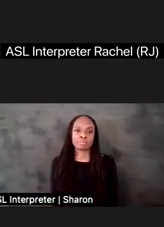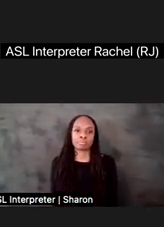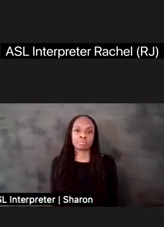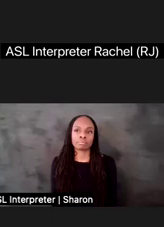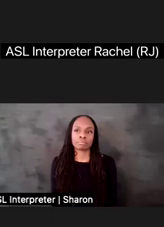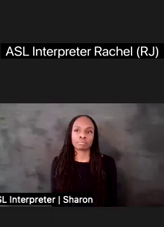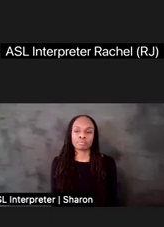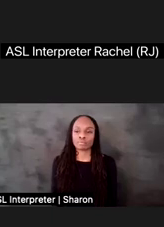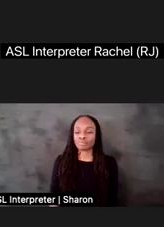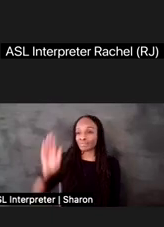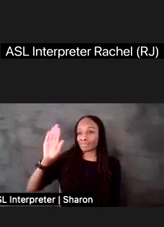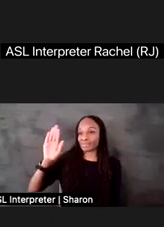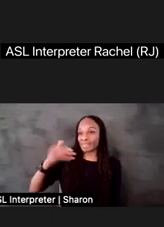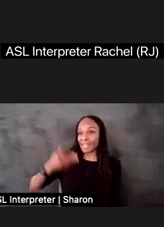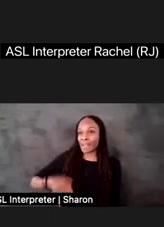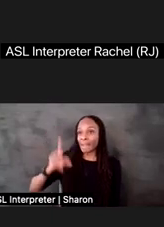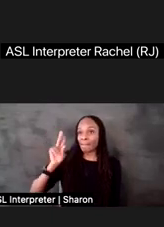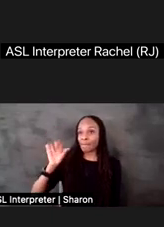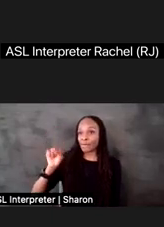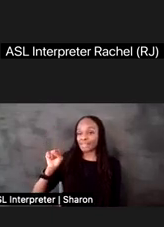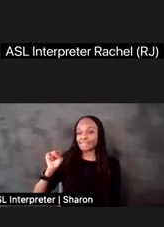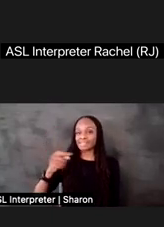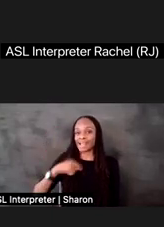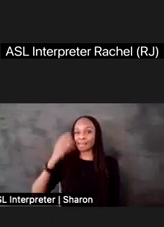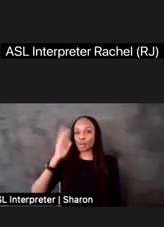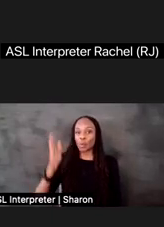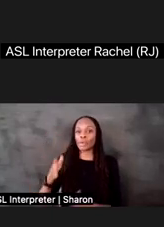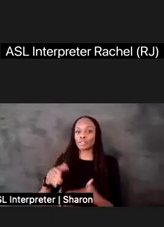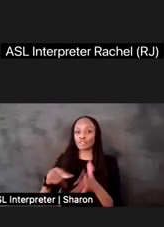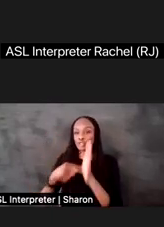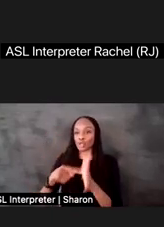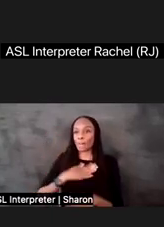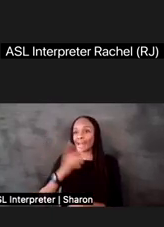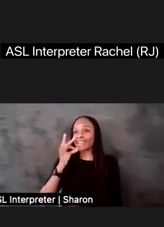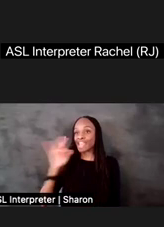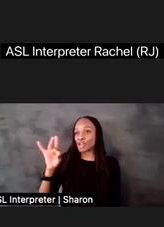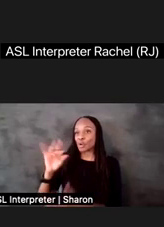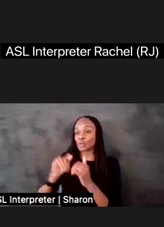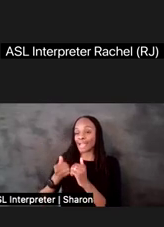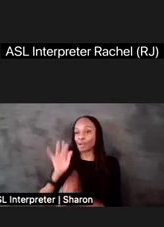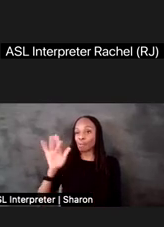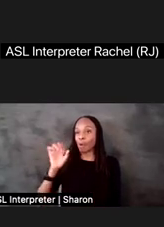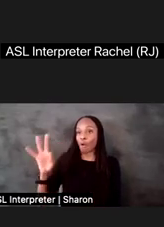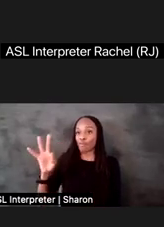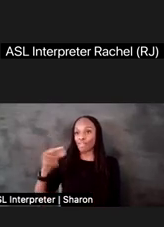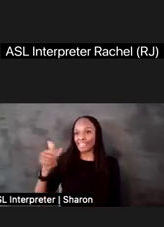This is Chris again. I'm going to show my 8-year-old how to turn off the gas. So. Oh, really great point, right?